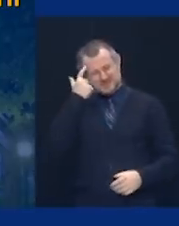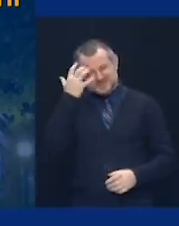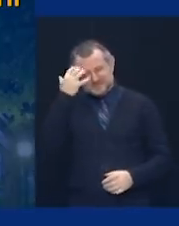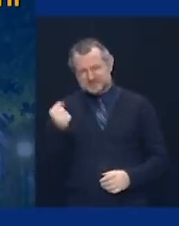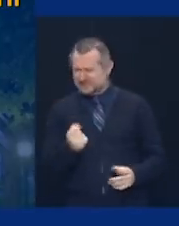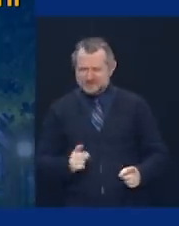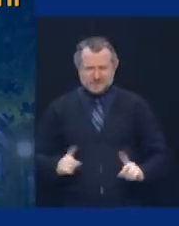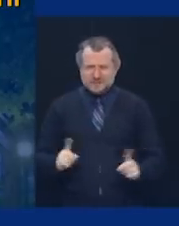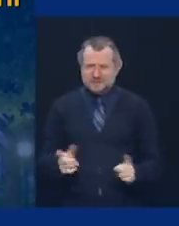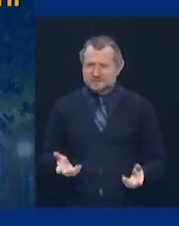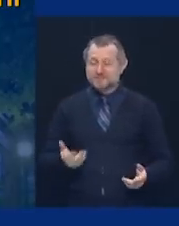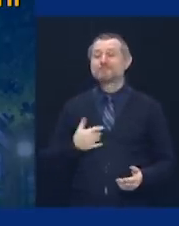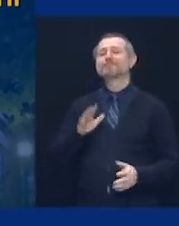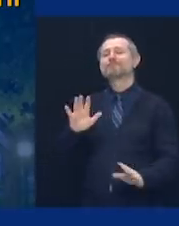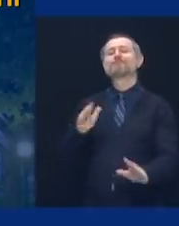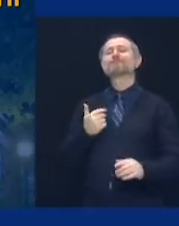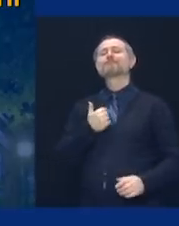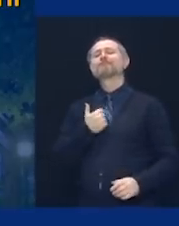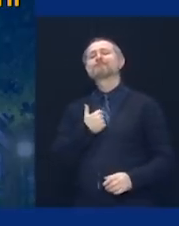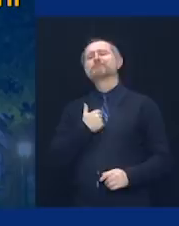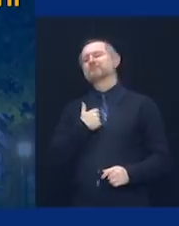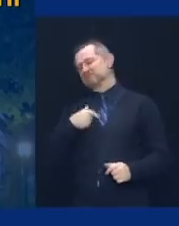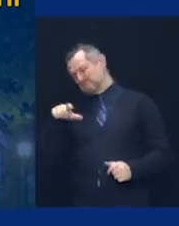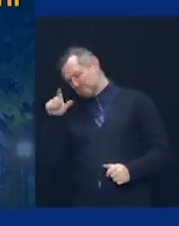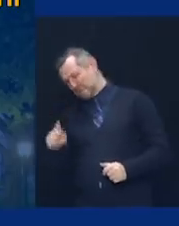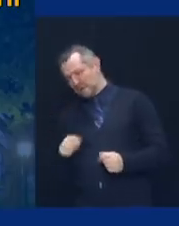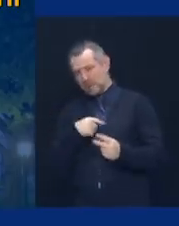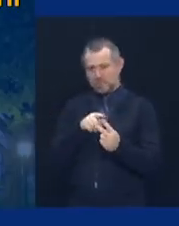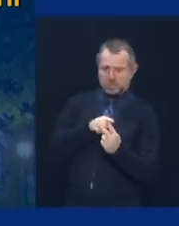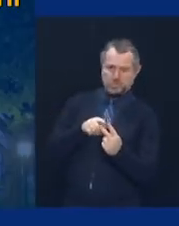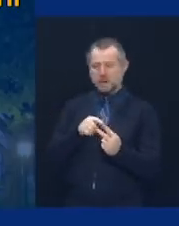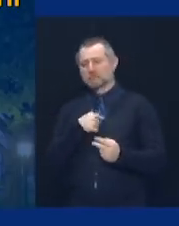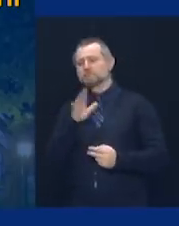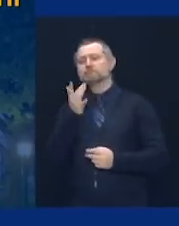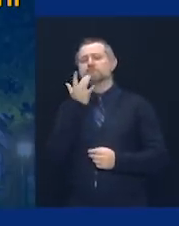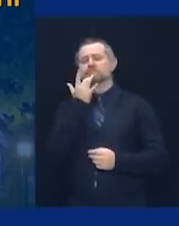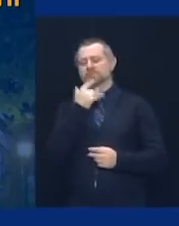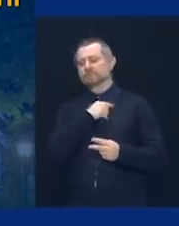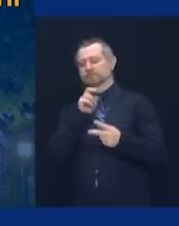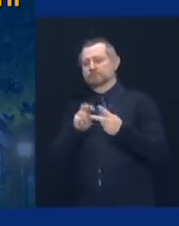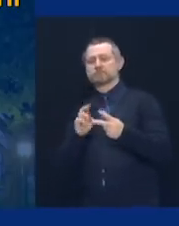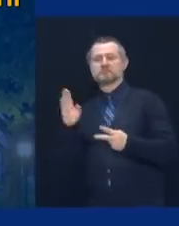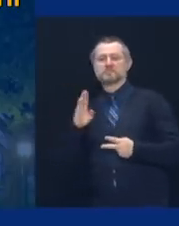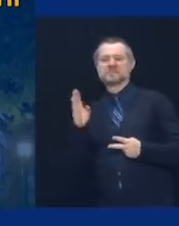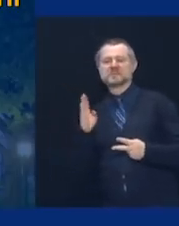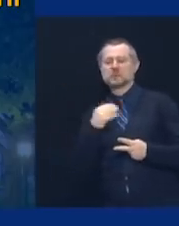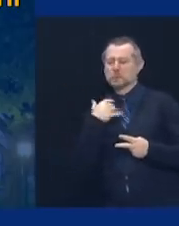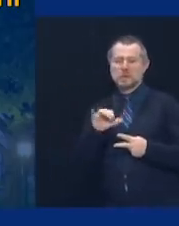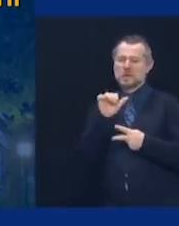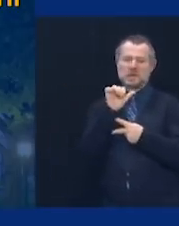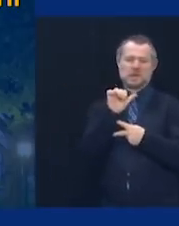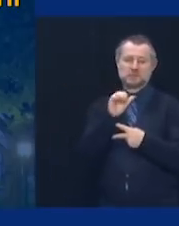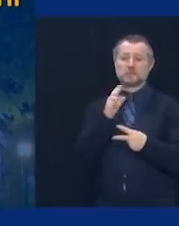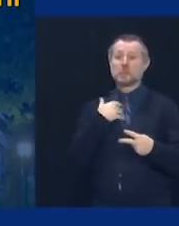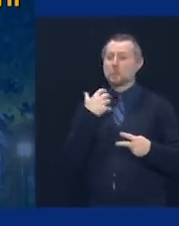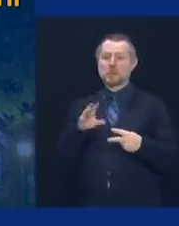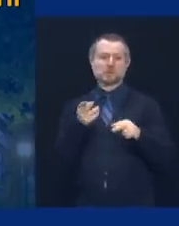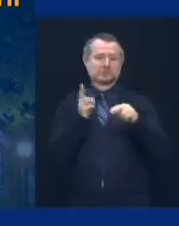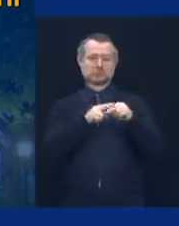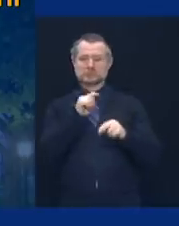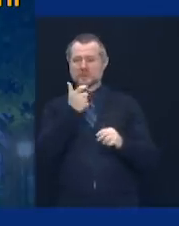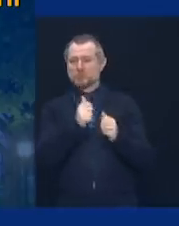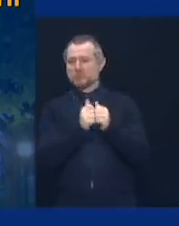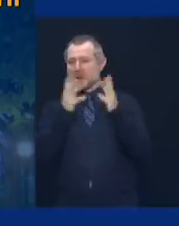do either, but I prefer option B. But I'm not going to do a tax increase without doing a budget, because that's just a